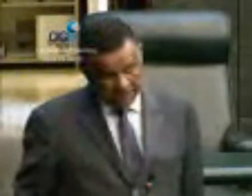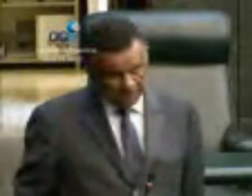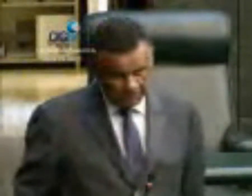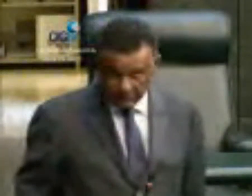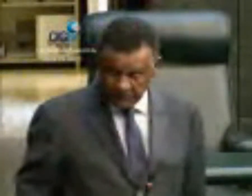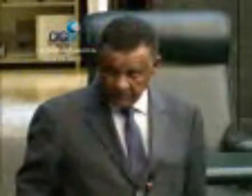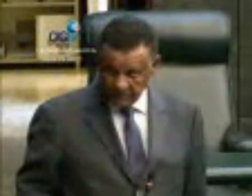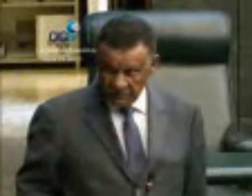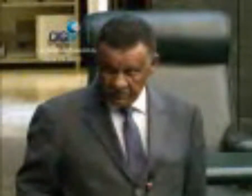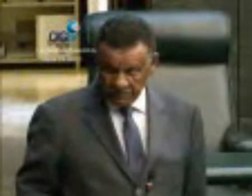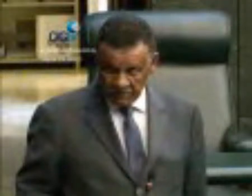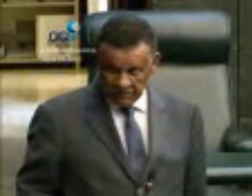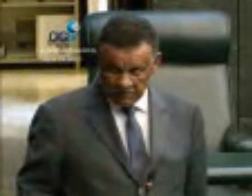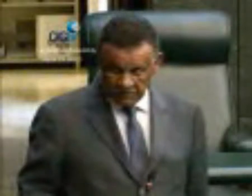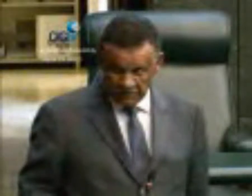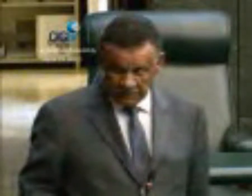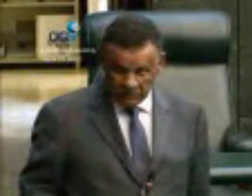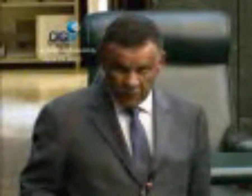When